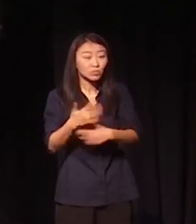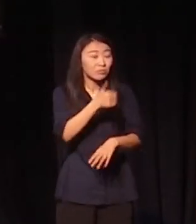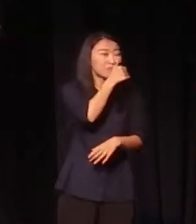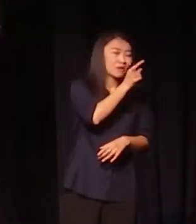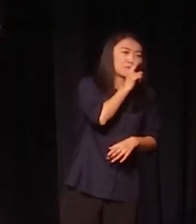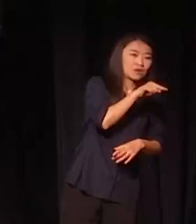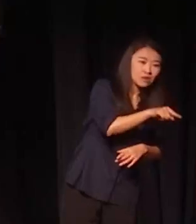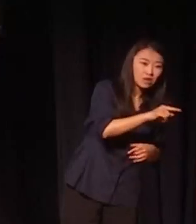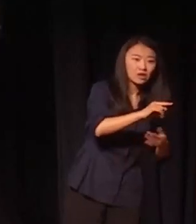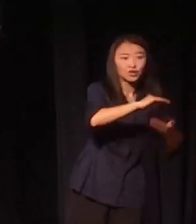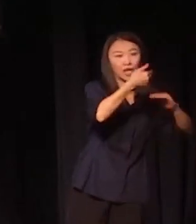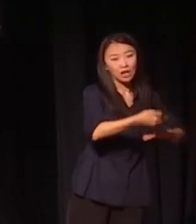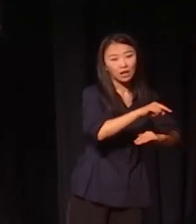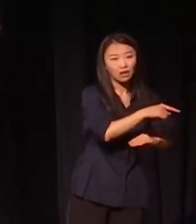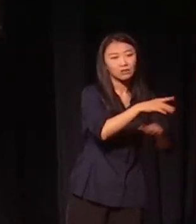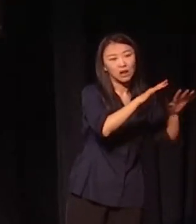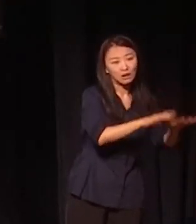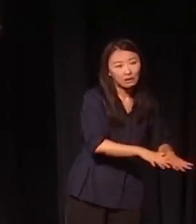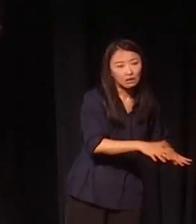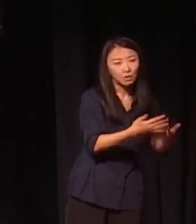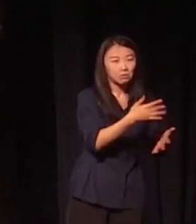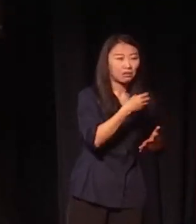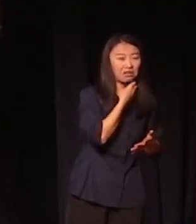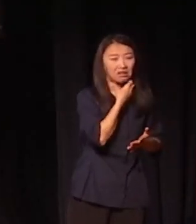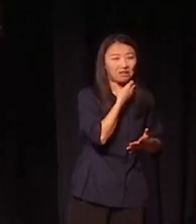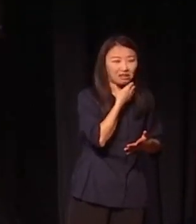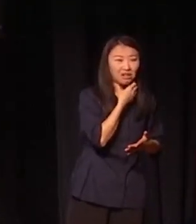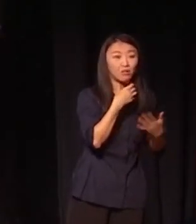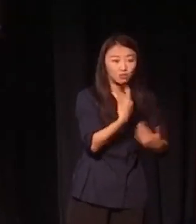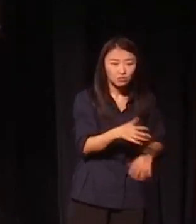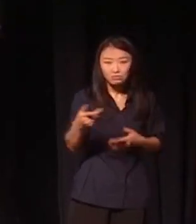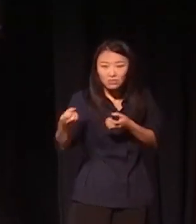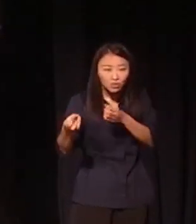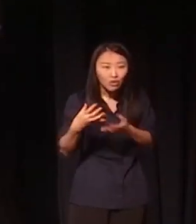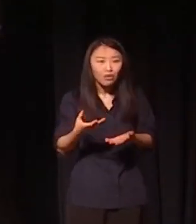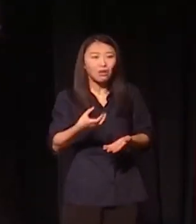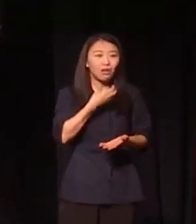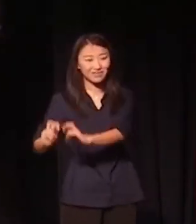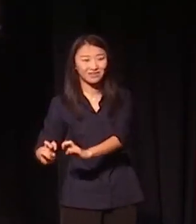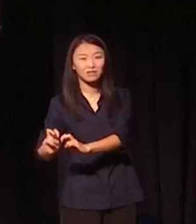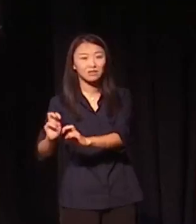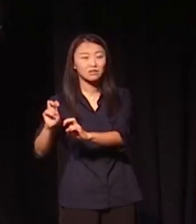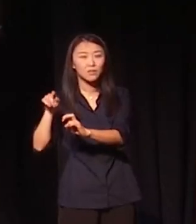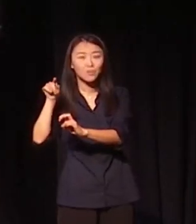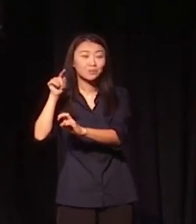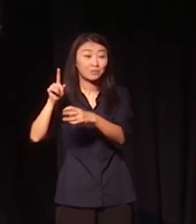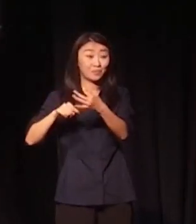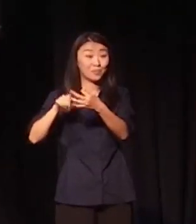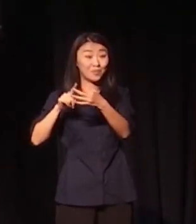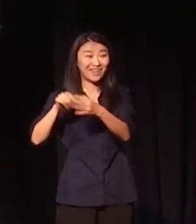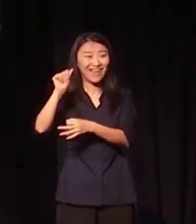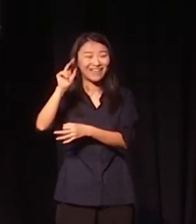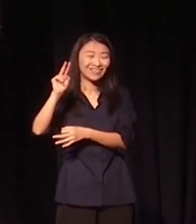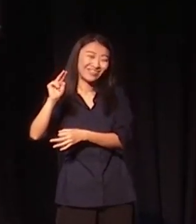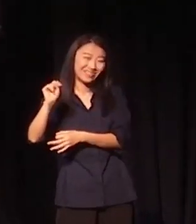parents. And so there's really great research by Rachele Antonini,